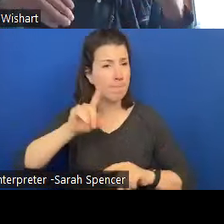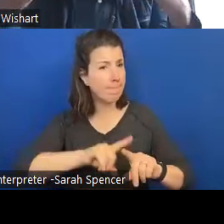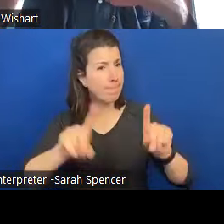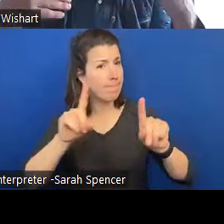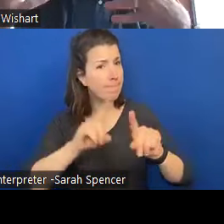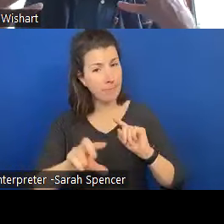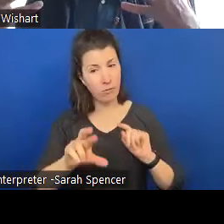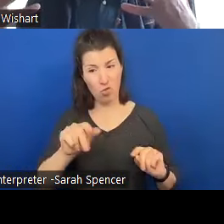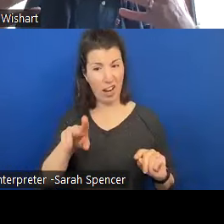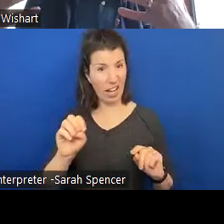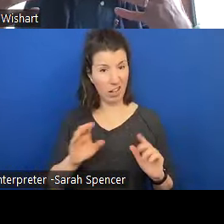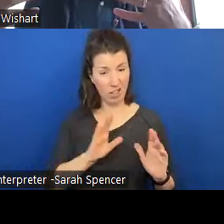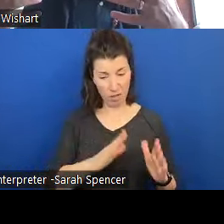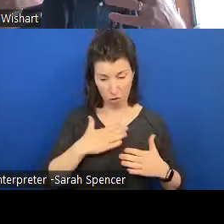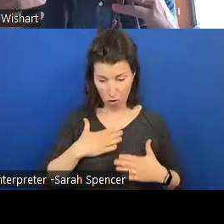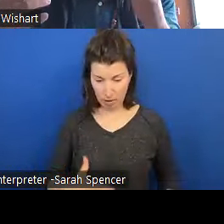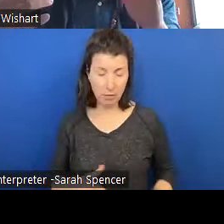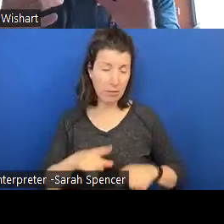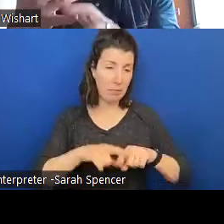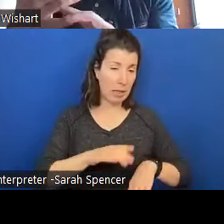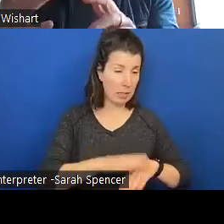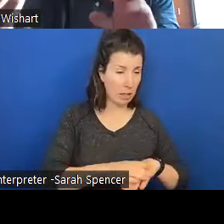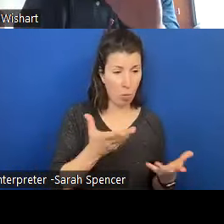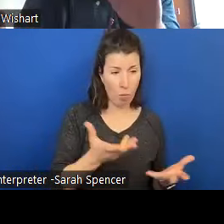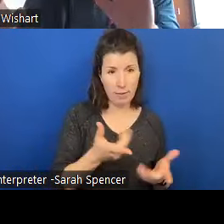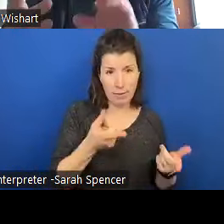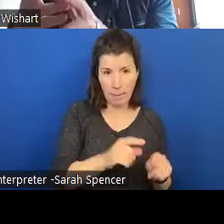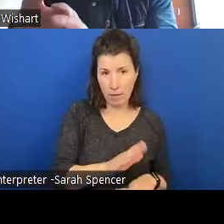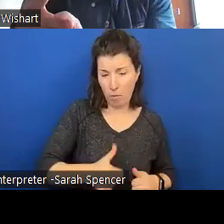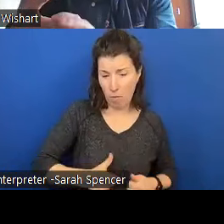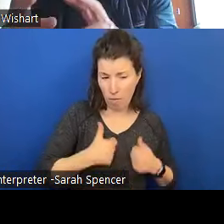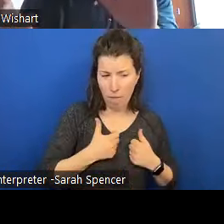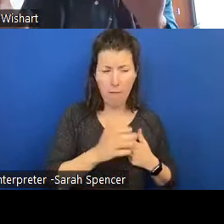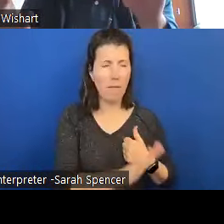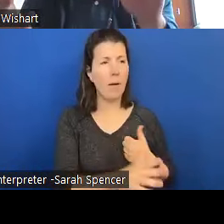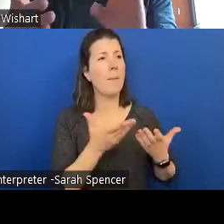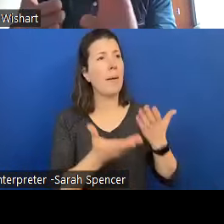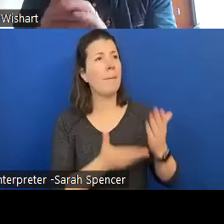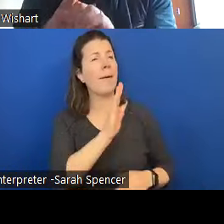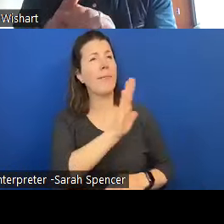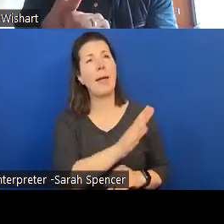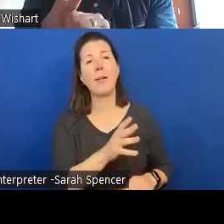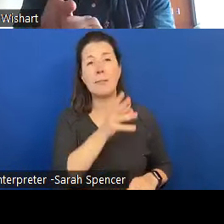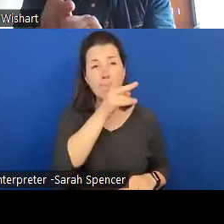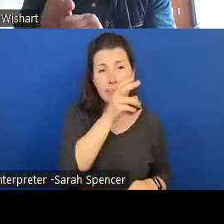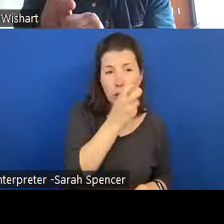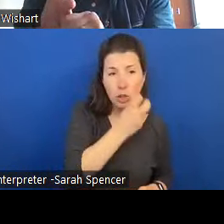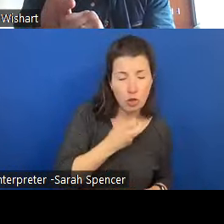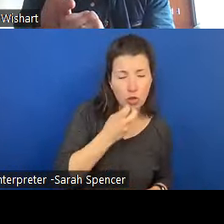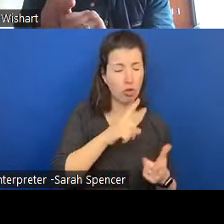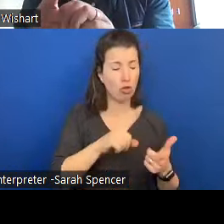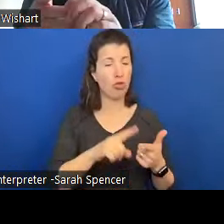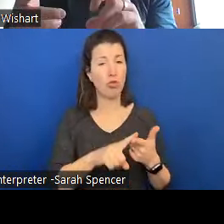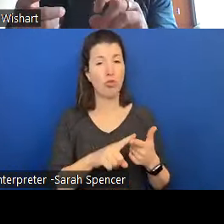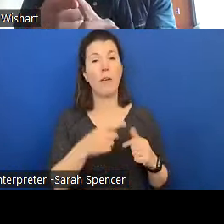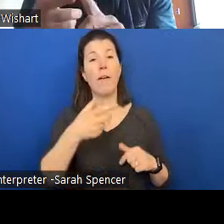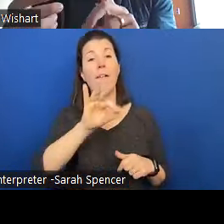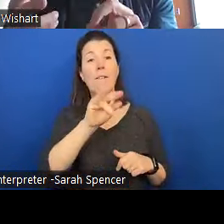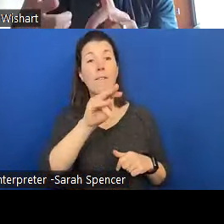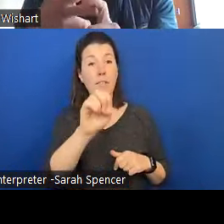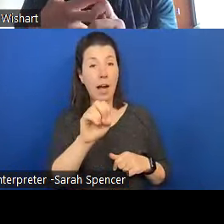rates depending on what domain you're talking about. So our speech, our fine motor control, our gross motor control,